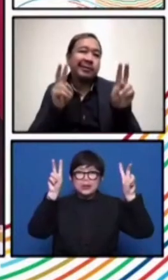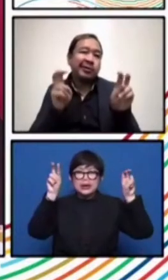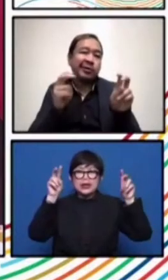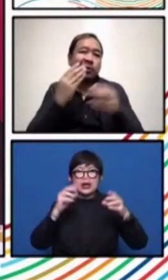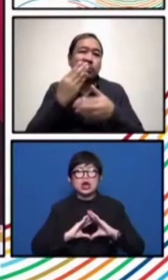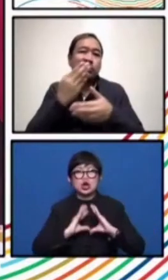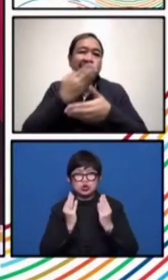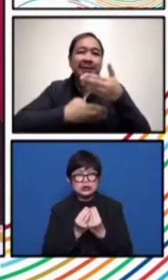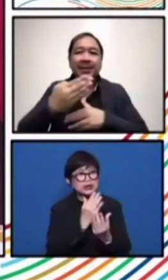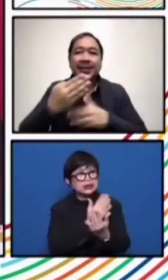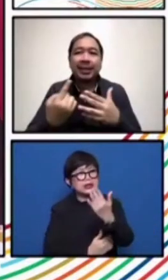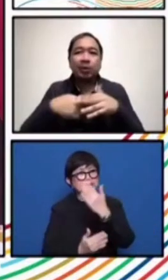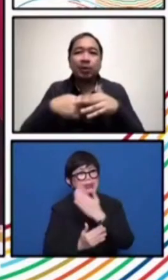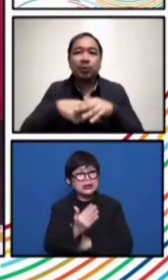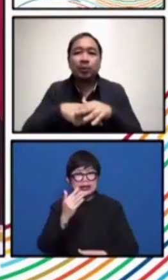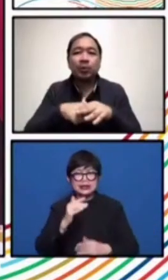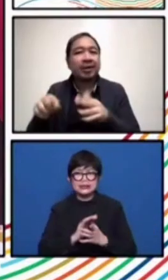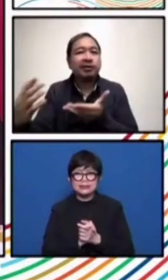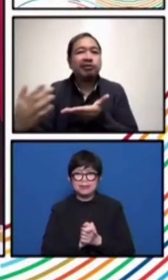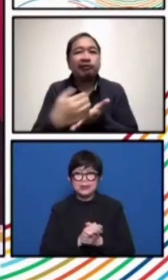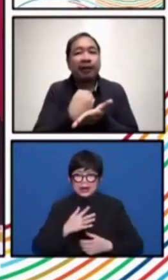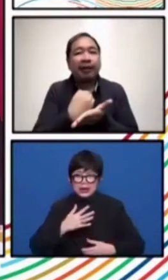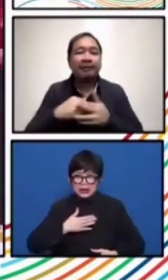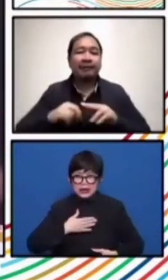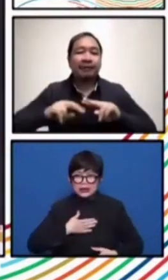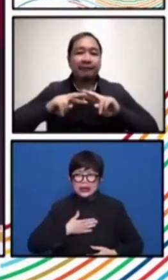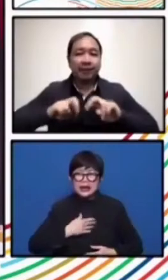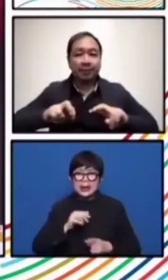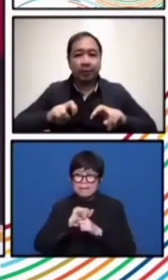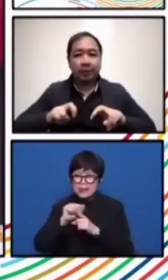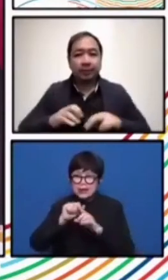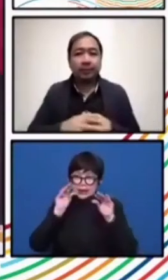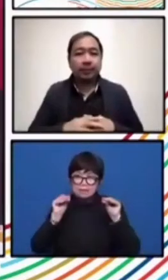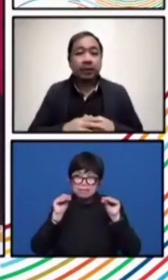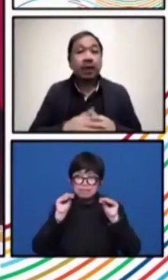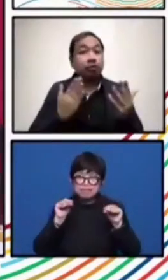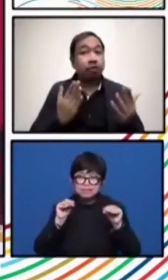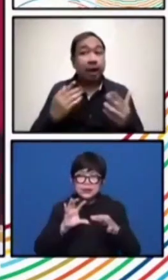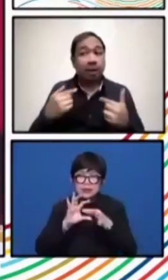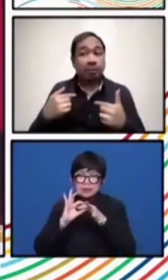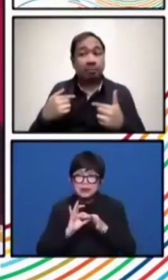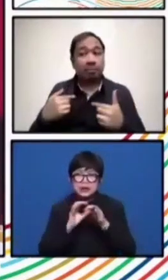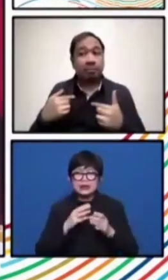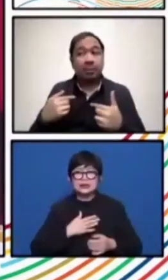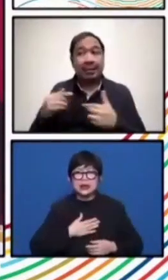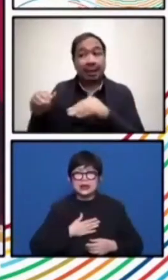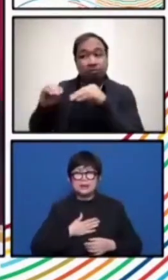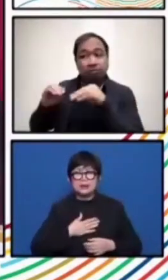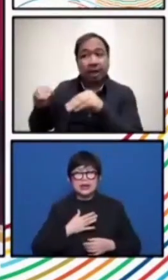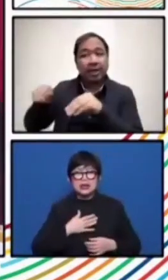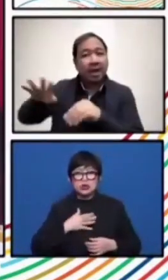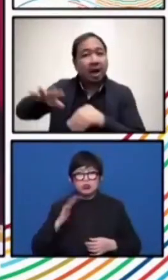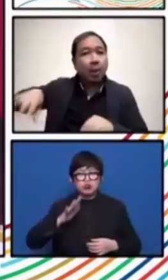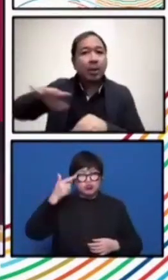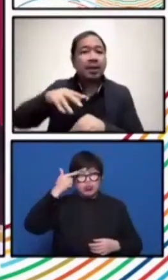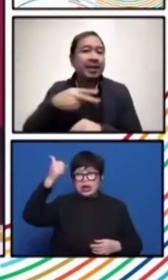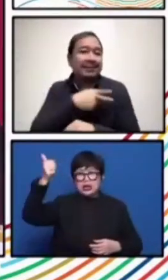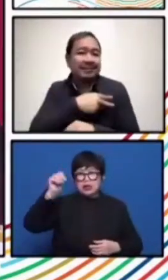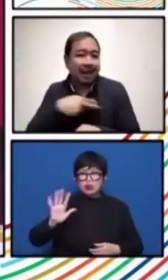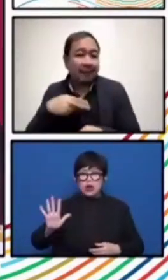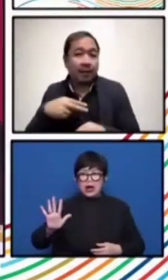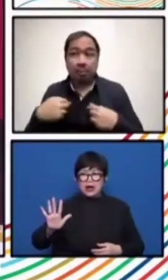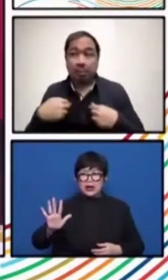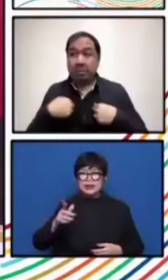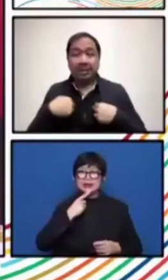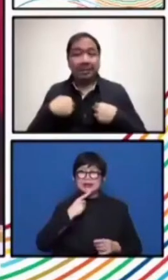we also are training our colleagues because just like me I am not an expert in the topic of data and disability